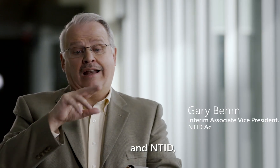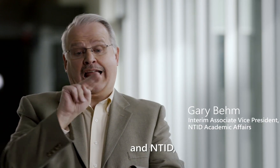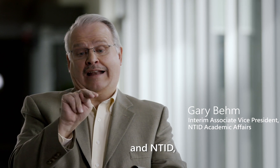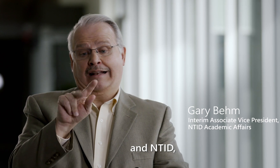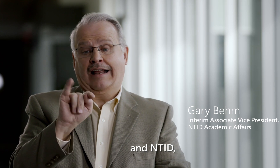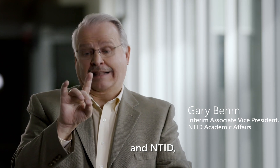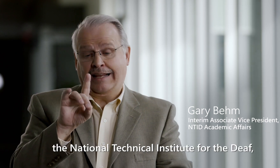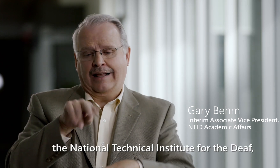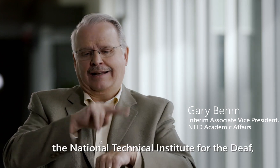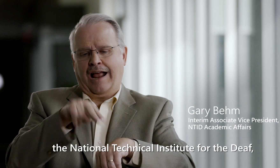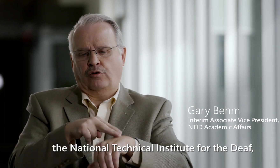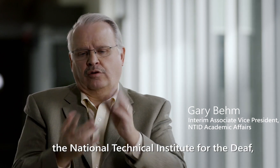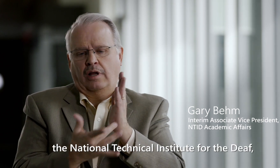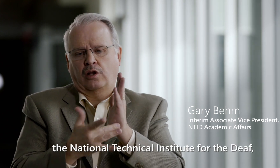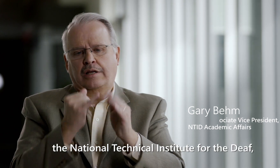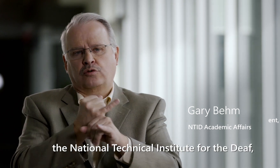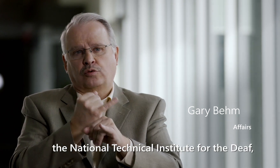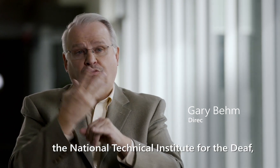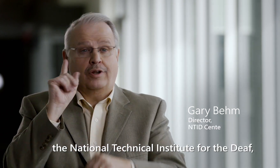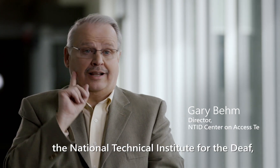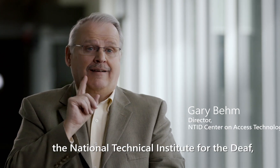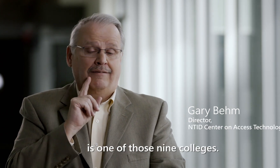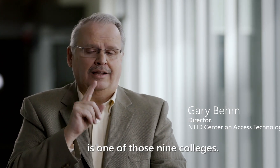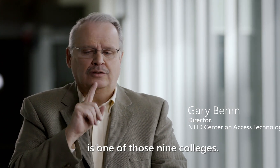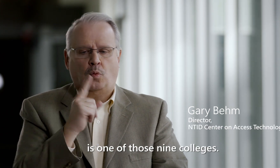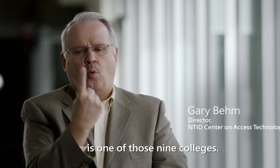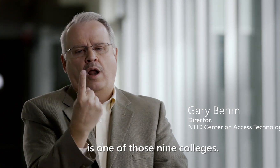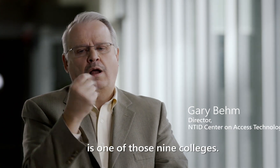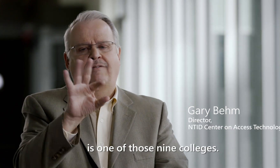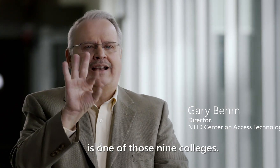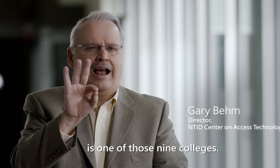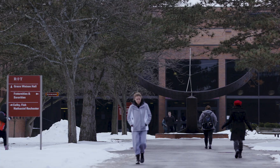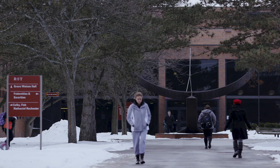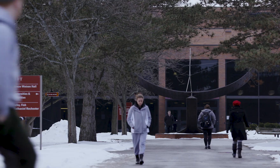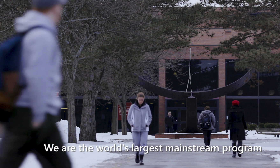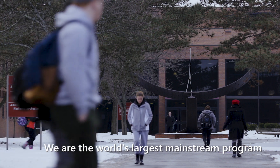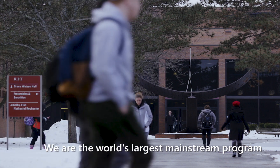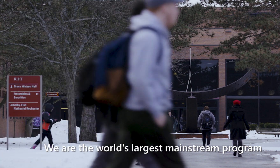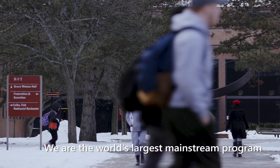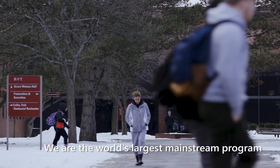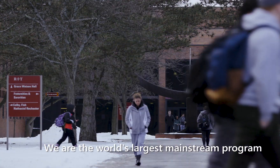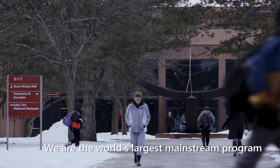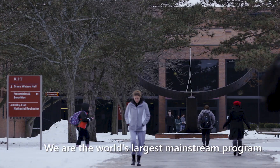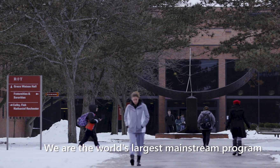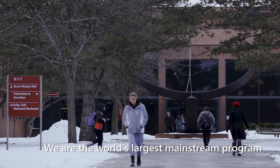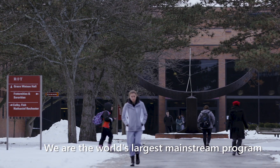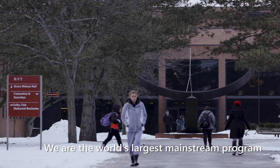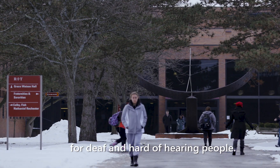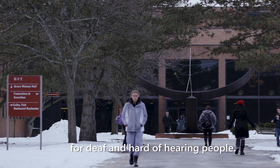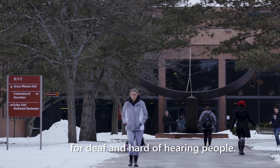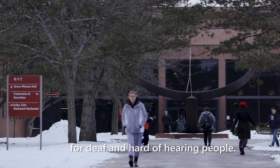And NTID, the National Technical Institute for the Deaf, is one of those nine colleges. We are the world's largest mainstream